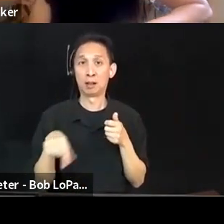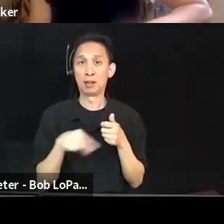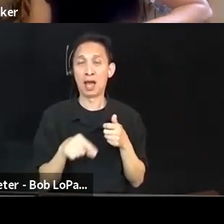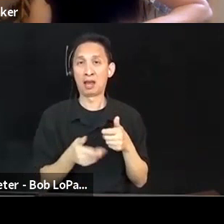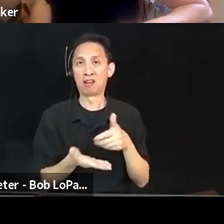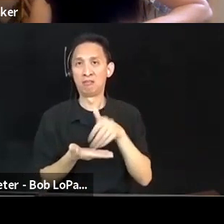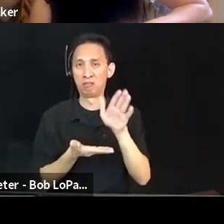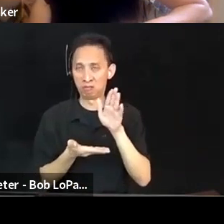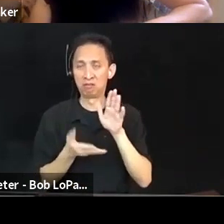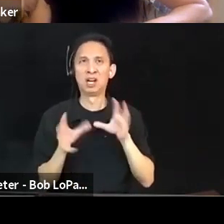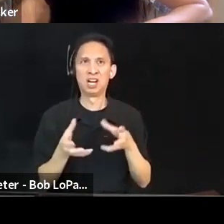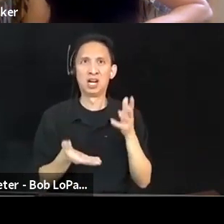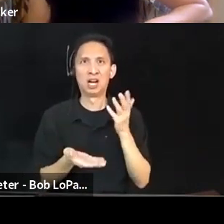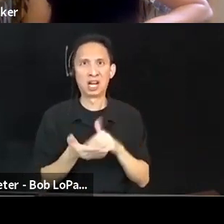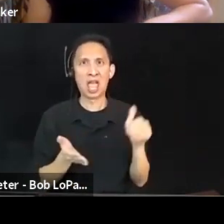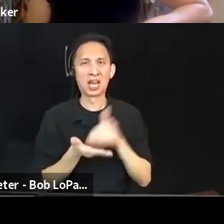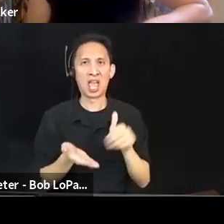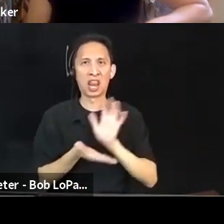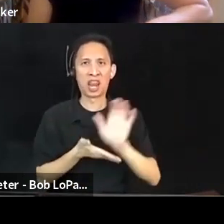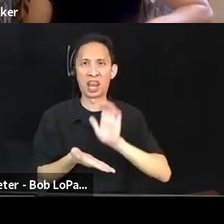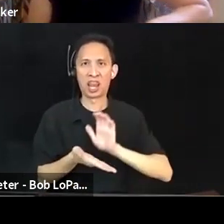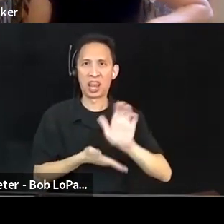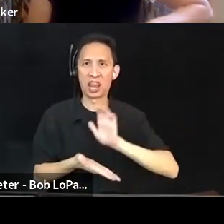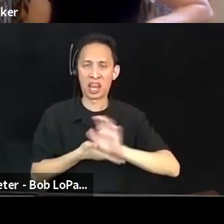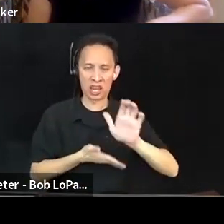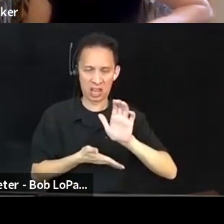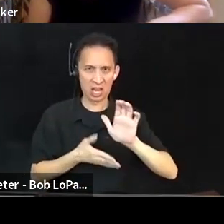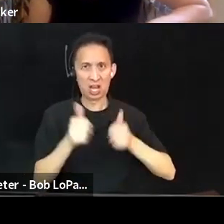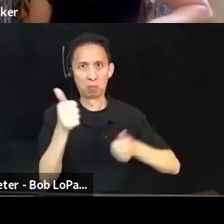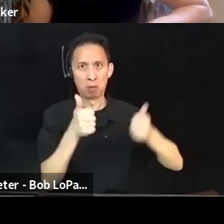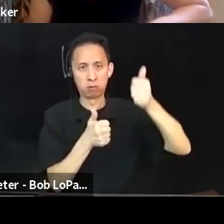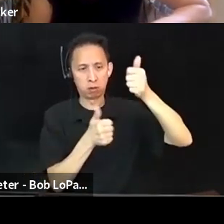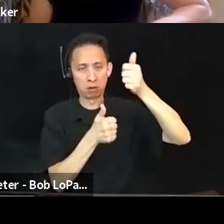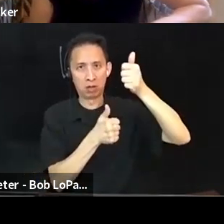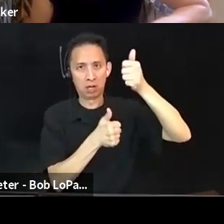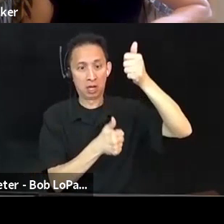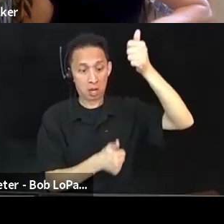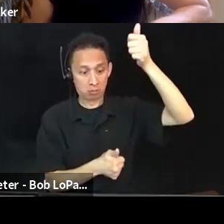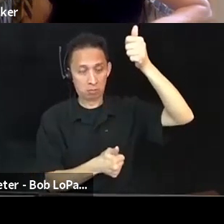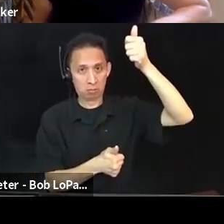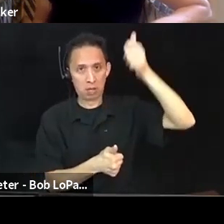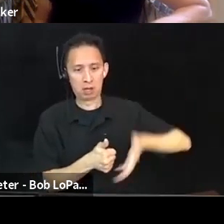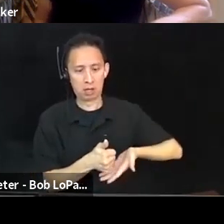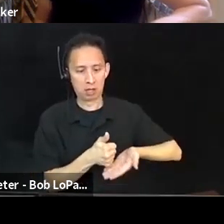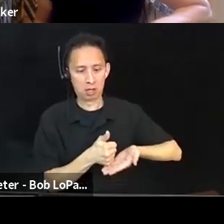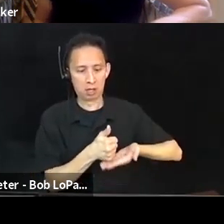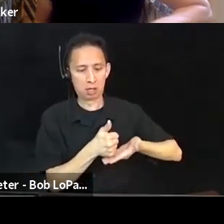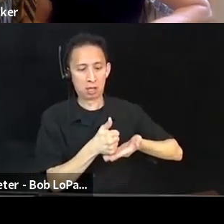space again and again and again, right? So that even while there's a reconciliation, there's